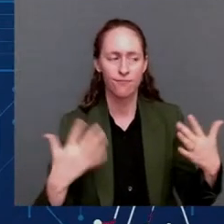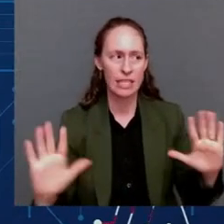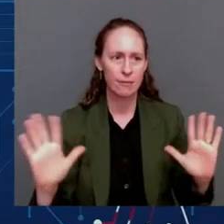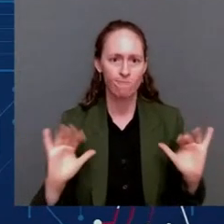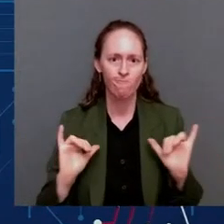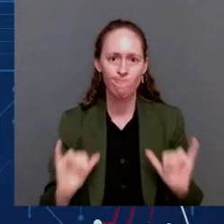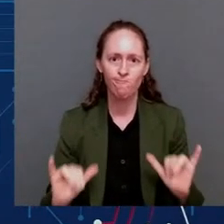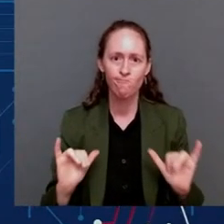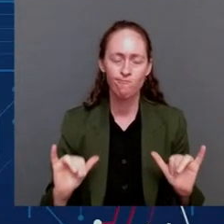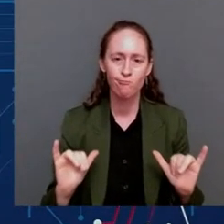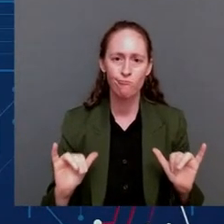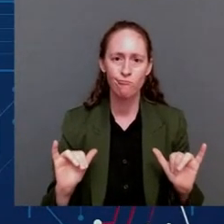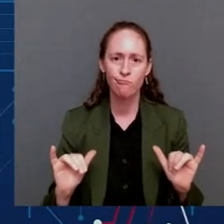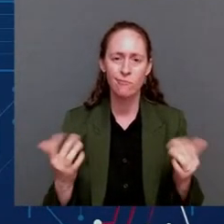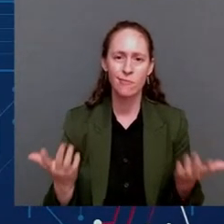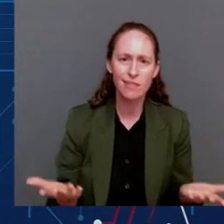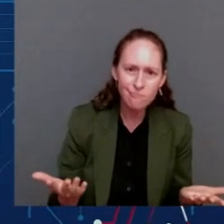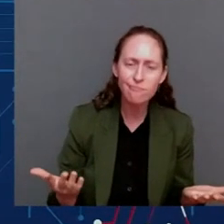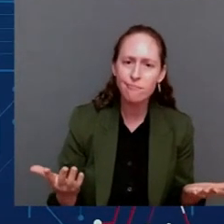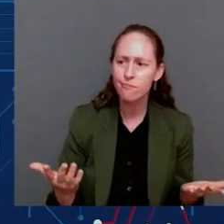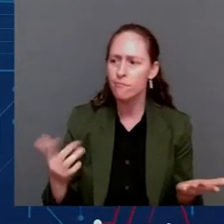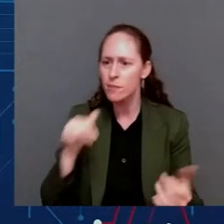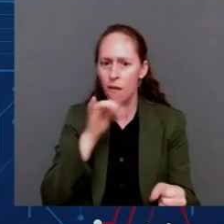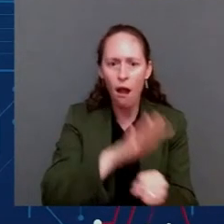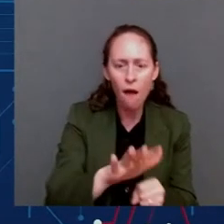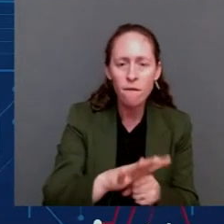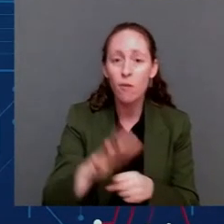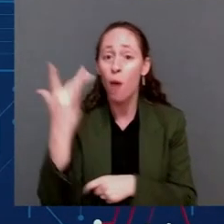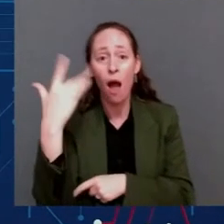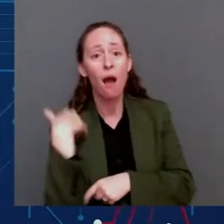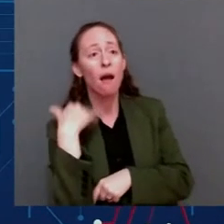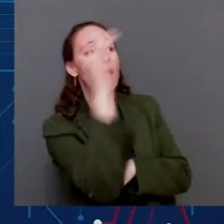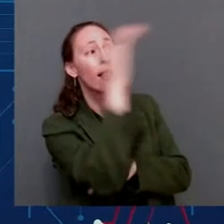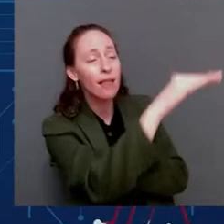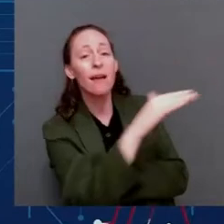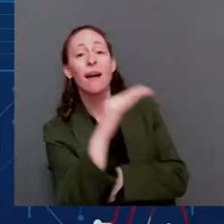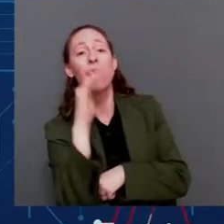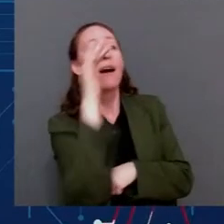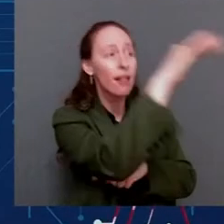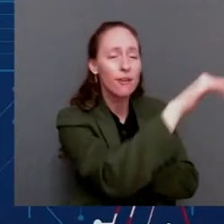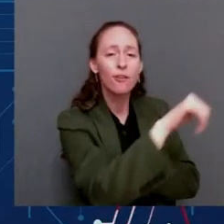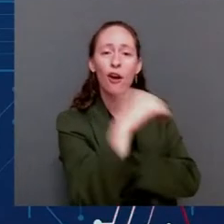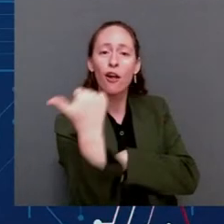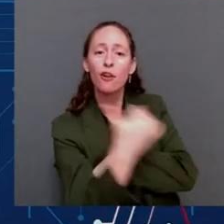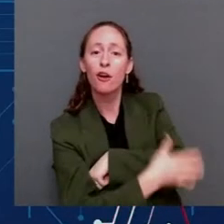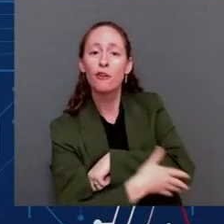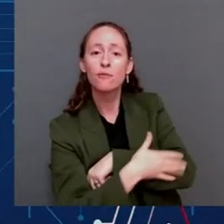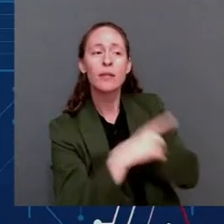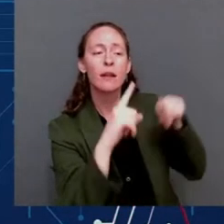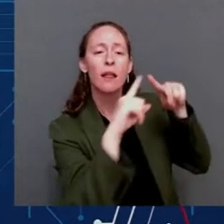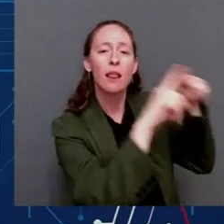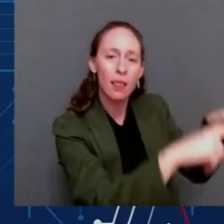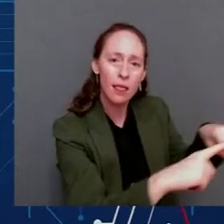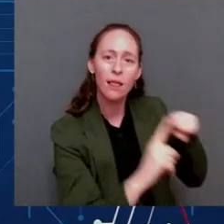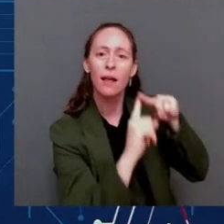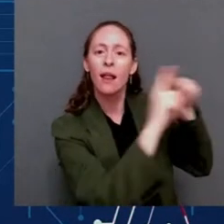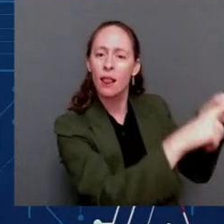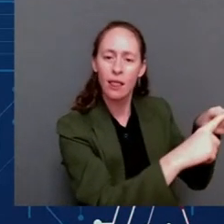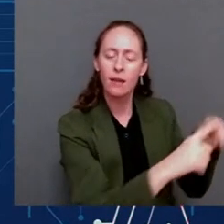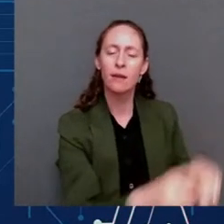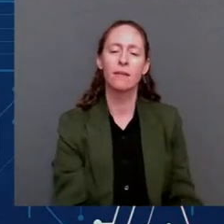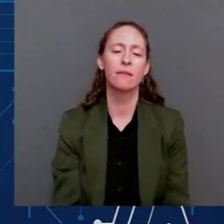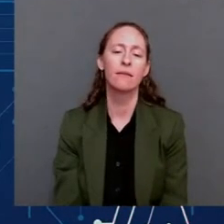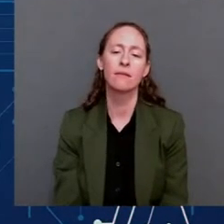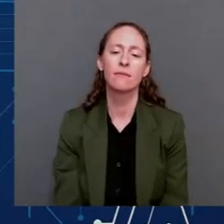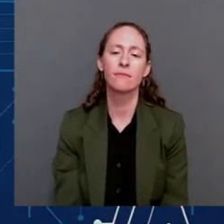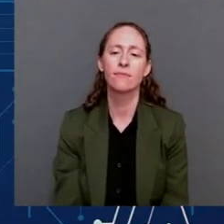that's exactly what's happening with semiconductors. This is a problem that I actually identified back in 2019 when I did a report as then